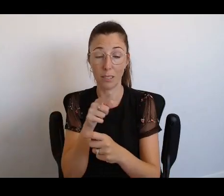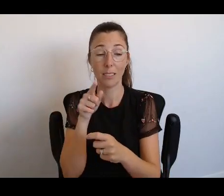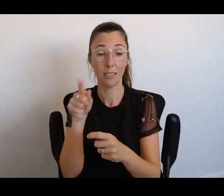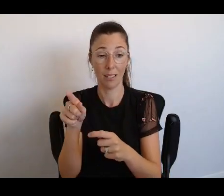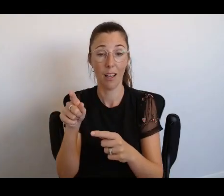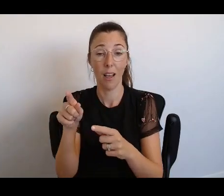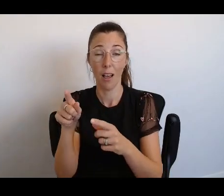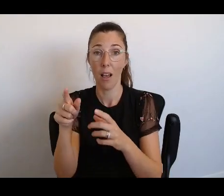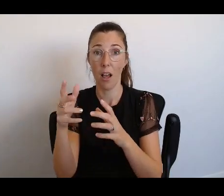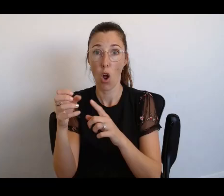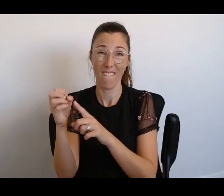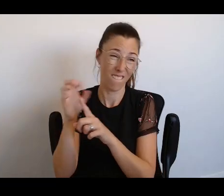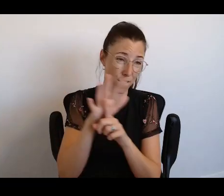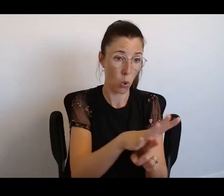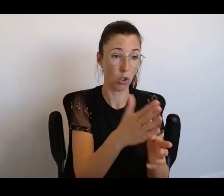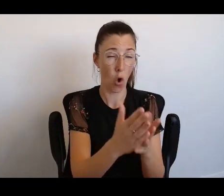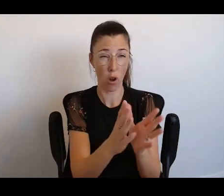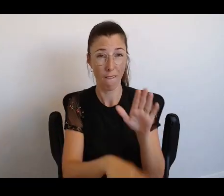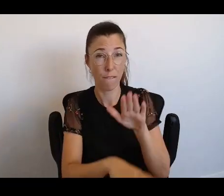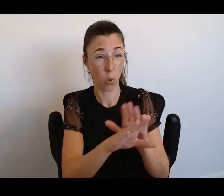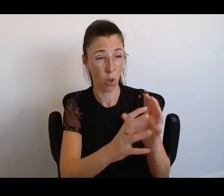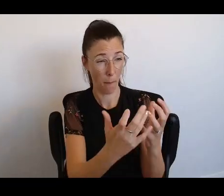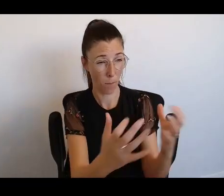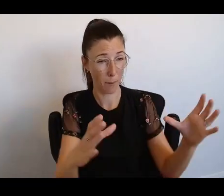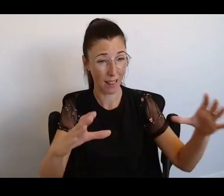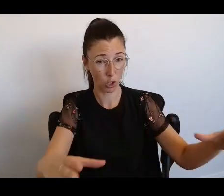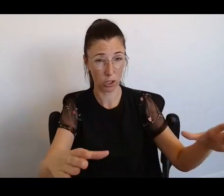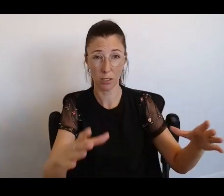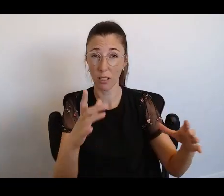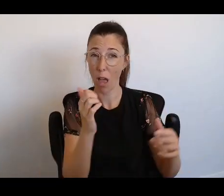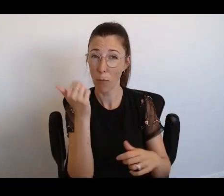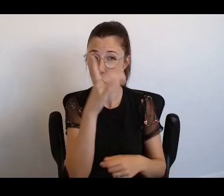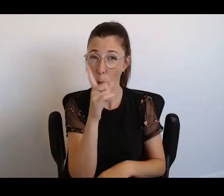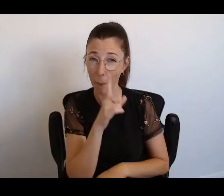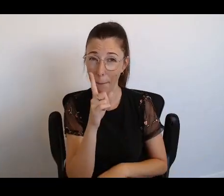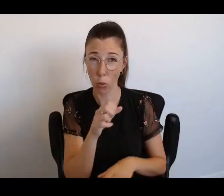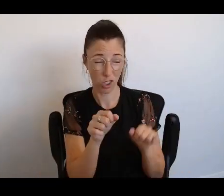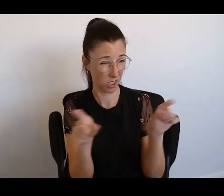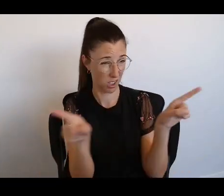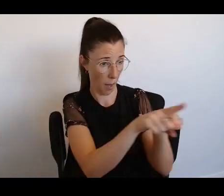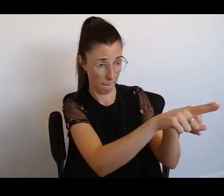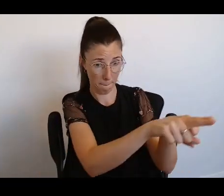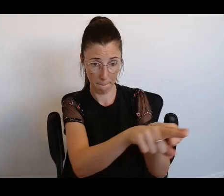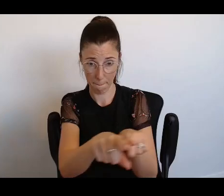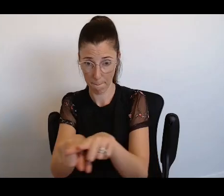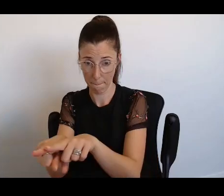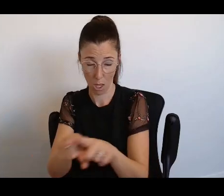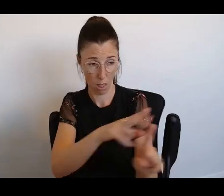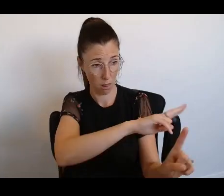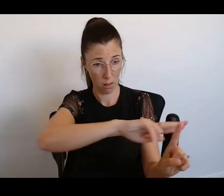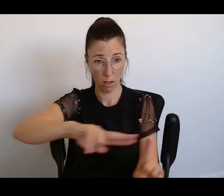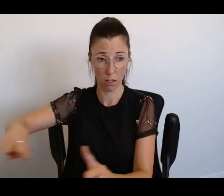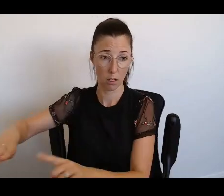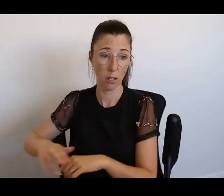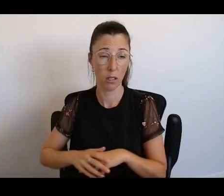entire populations of Indigenous people with blanket uniformity. And it was here that the journey began, with the posting a